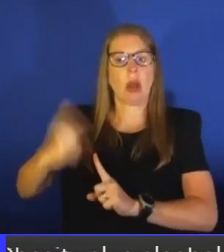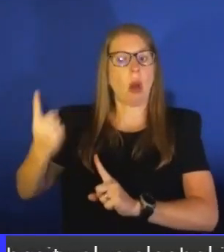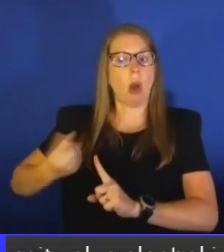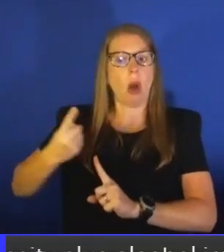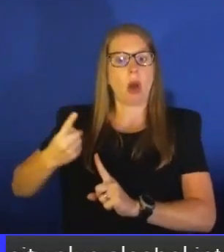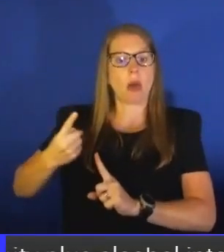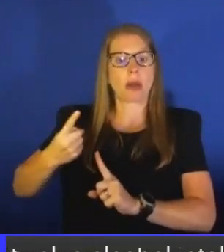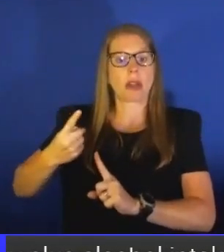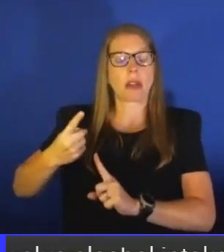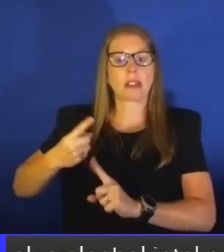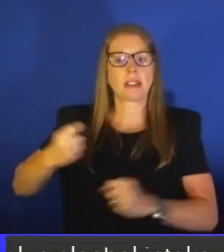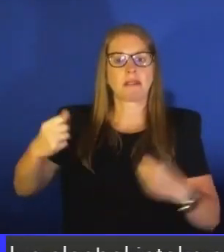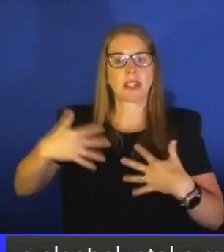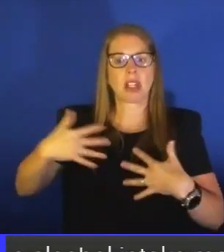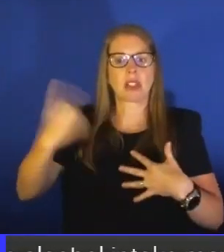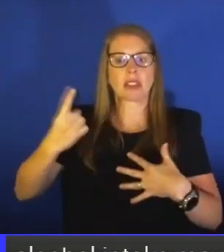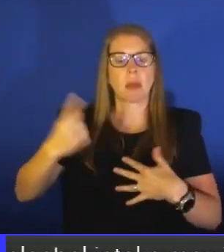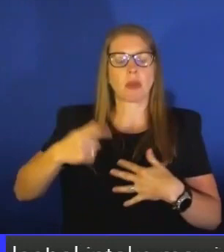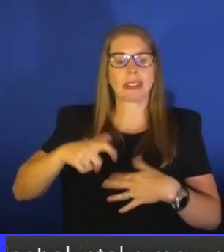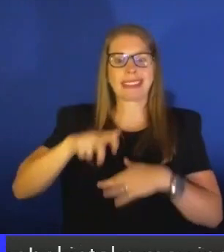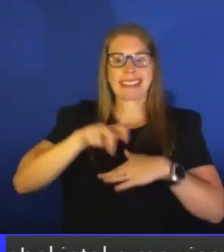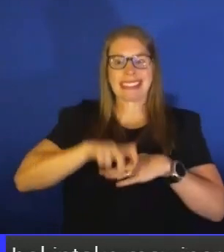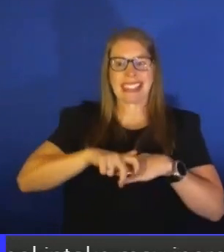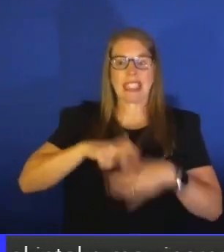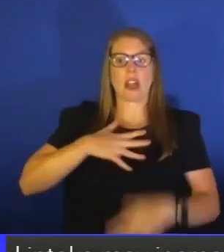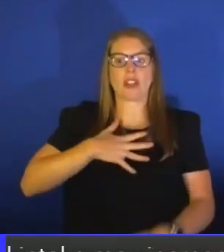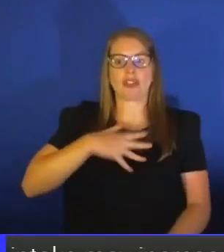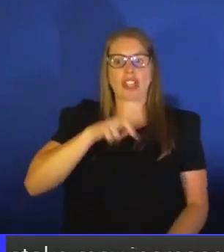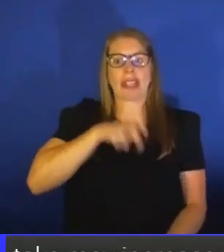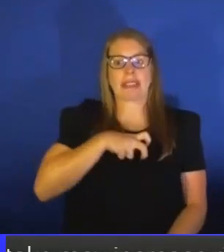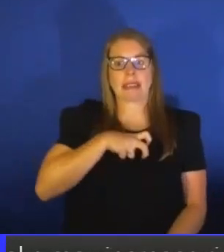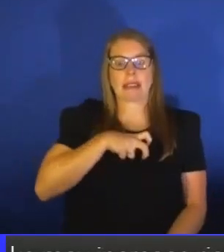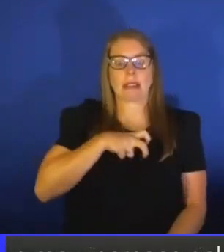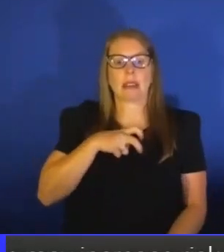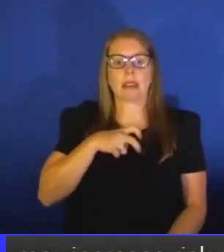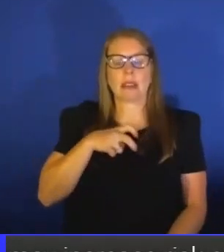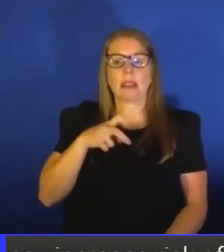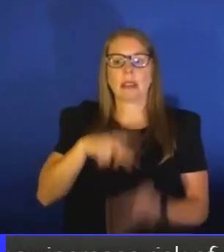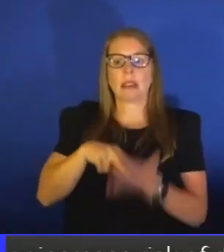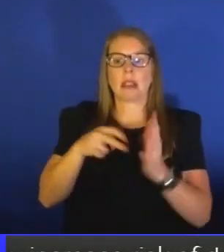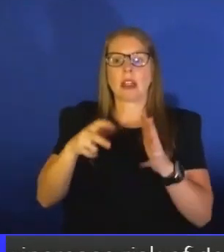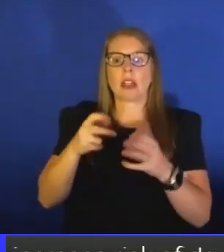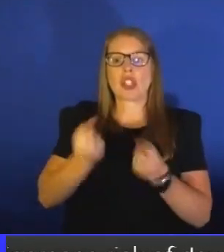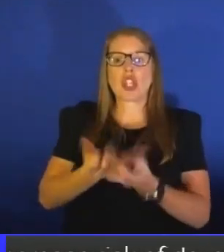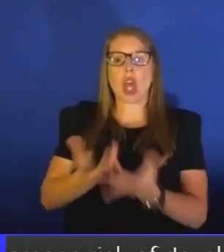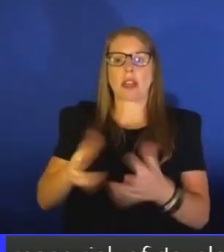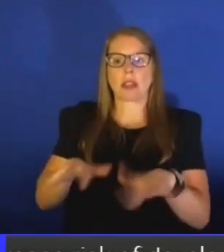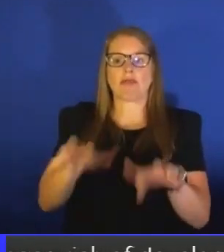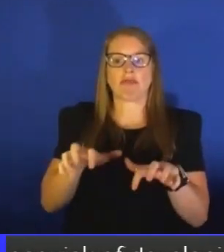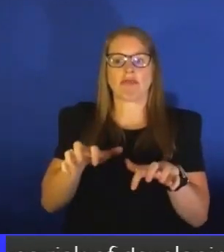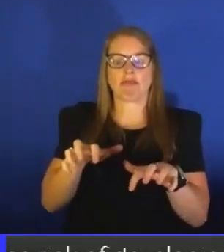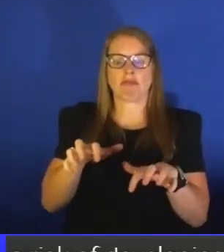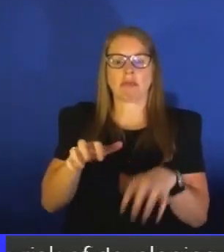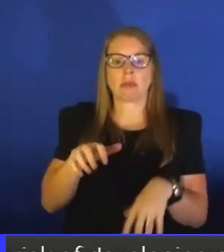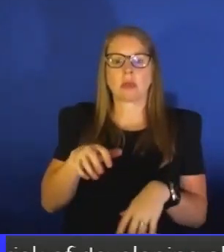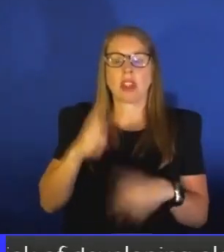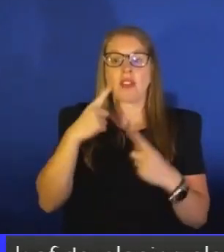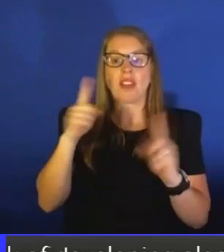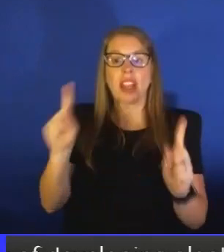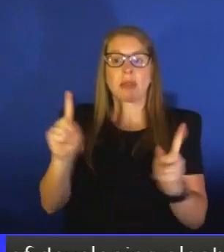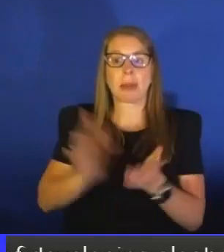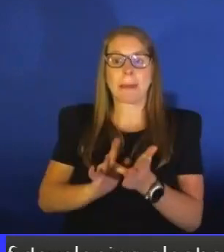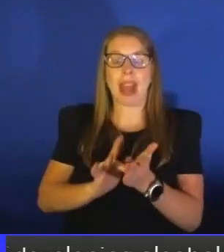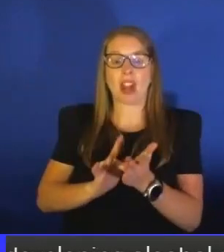of fear that someone's sitting on their chest, and that's causing the paralysis. And there's even a famous medical illustration